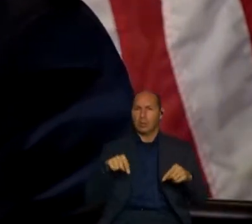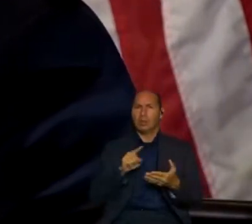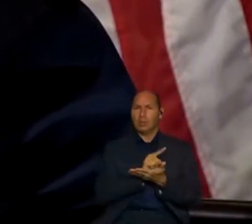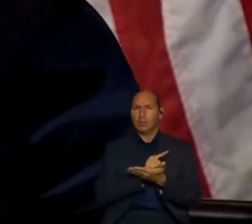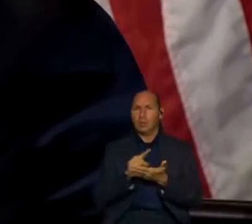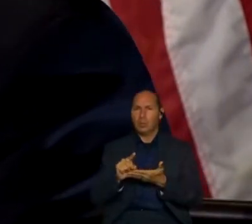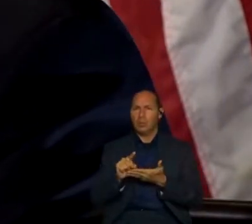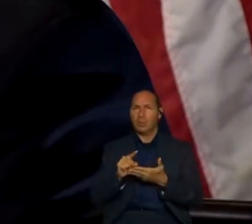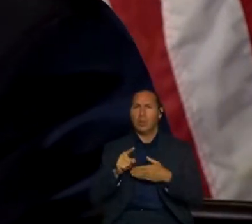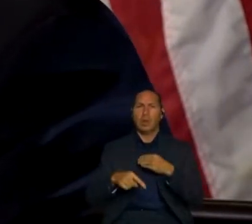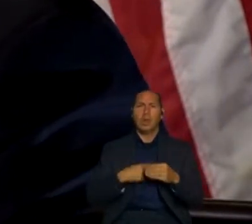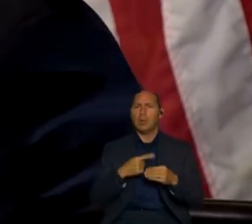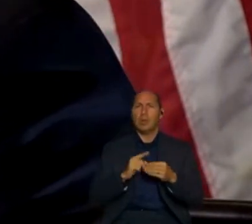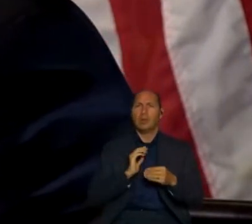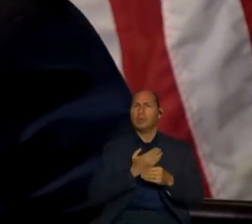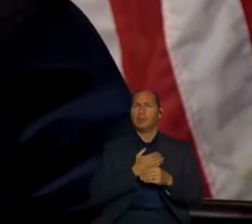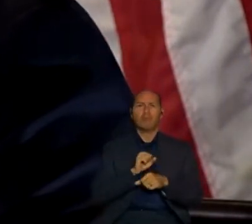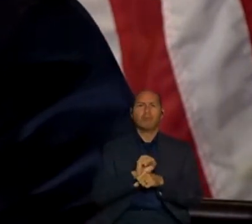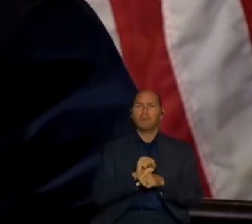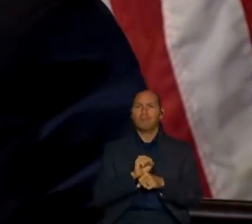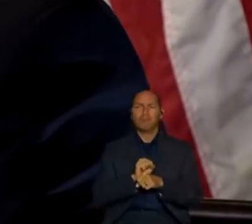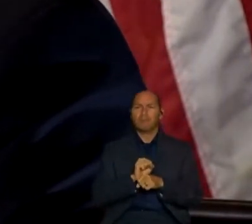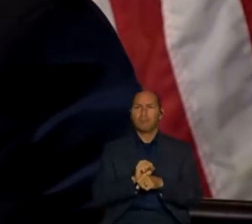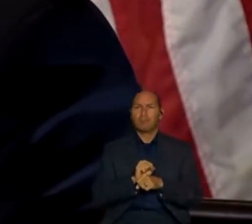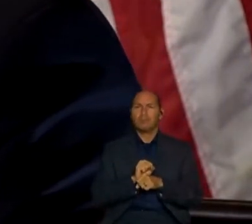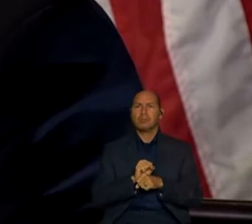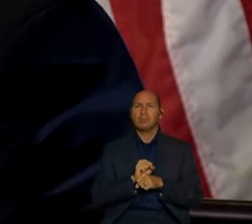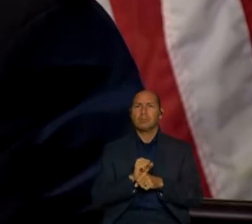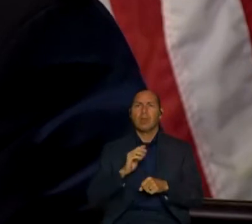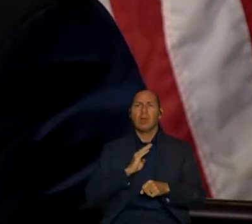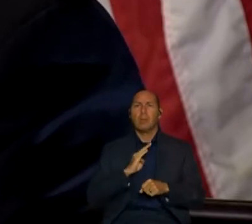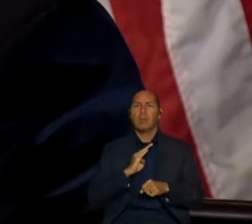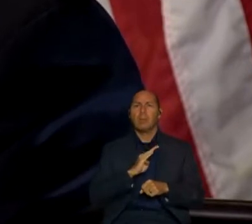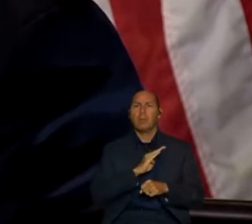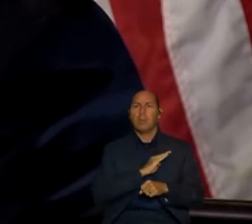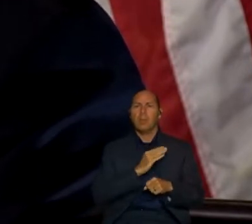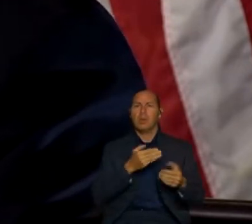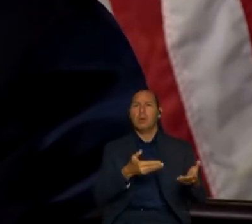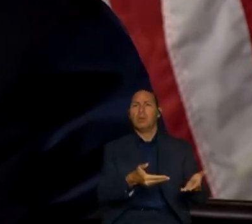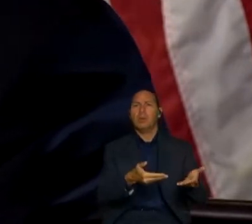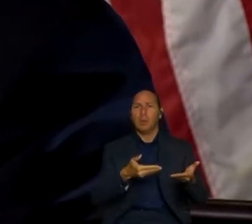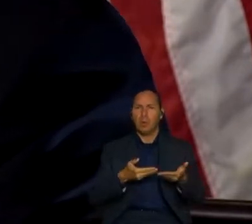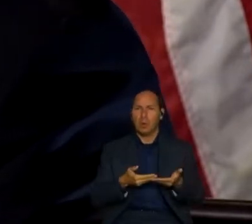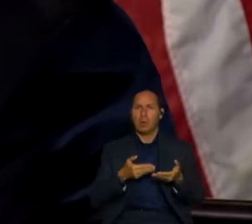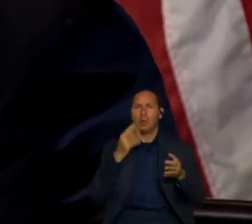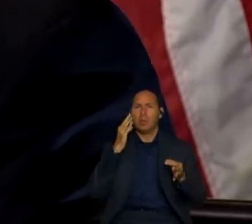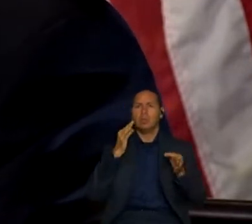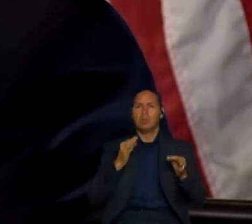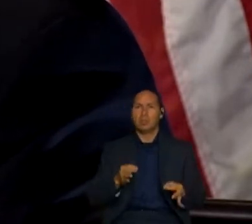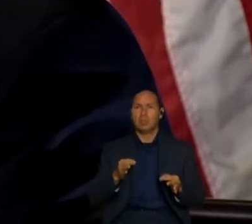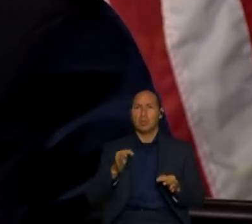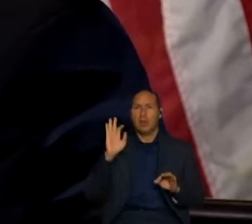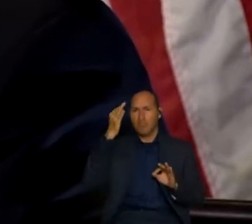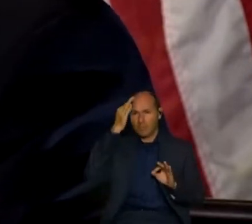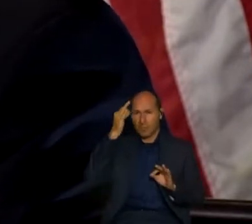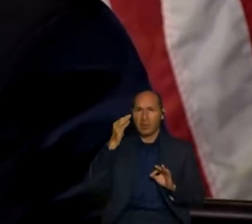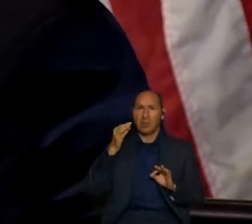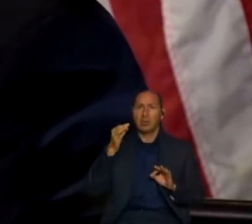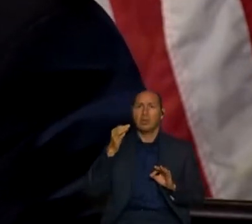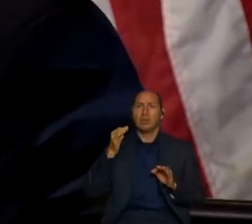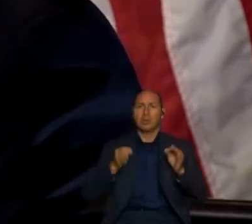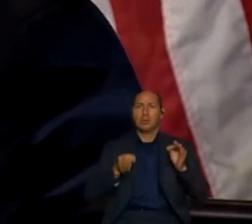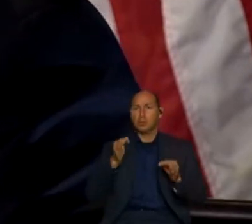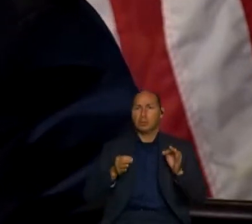related to our work, is that the Oversight Board welcomes the decision by Federal Judge Laura